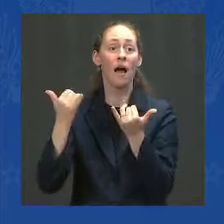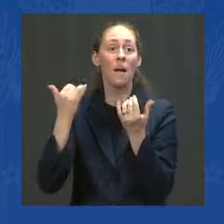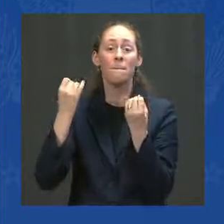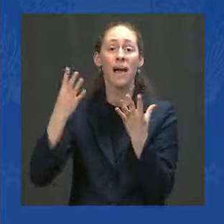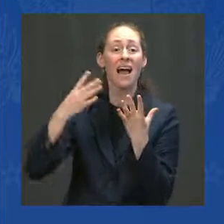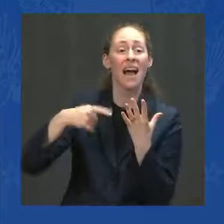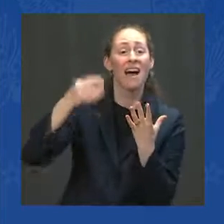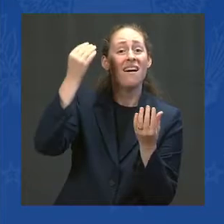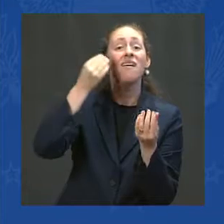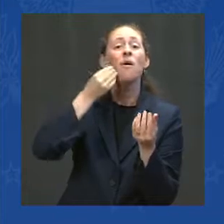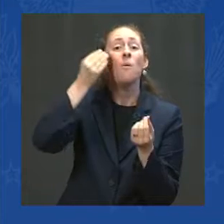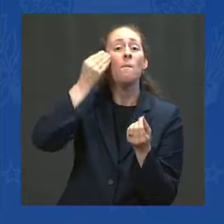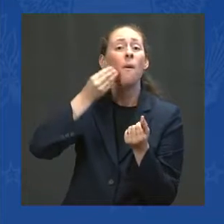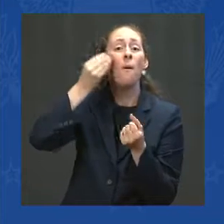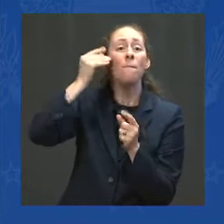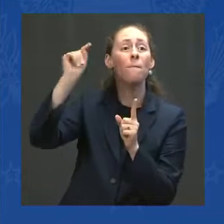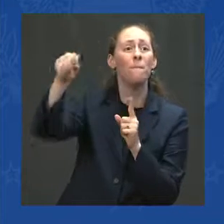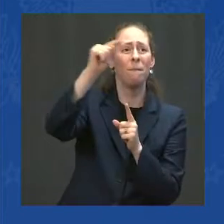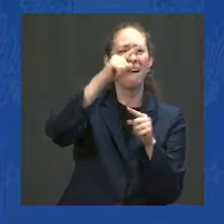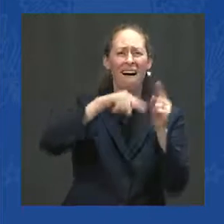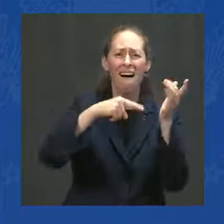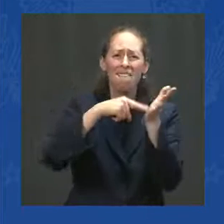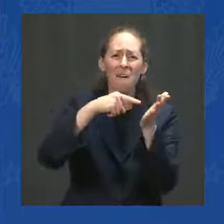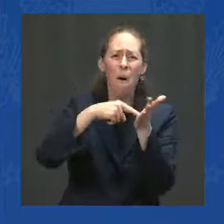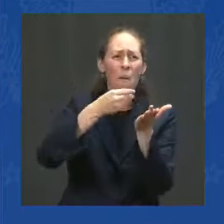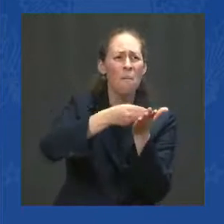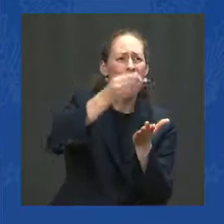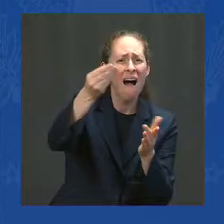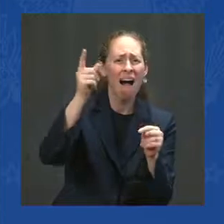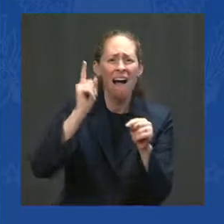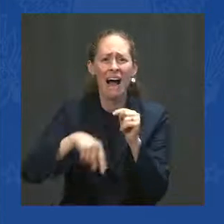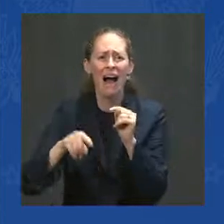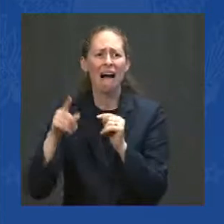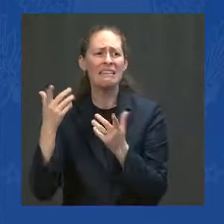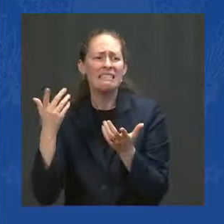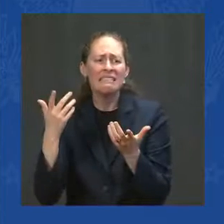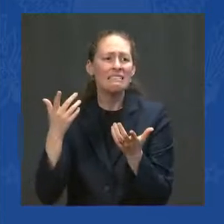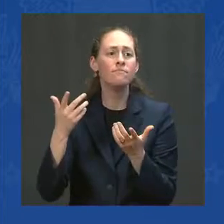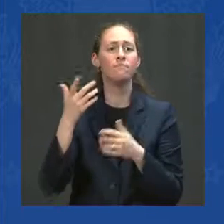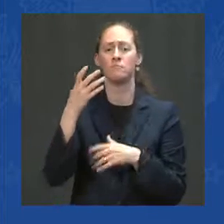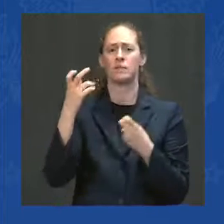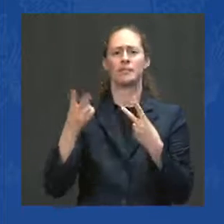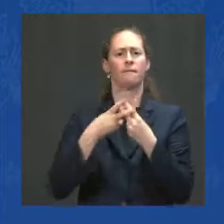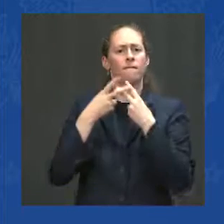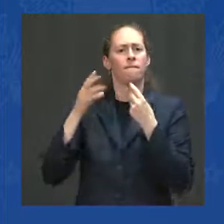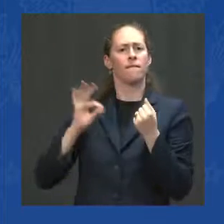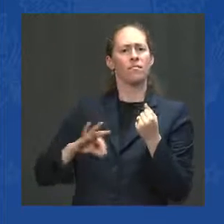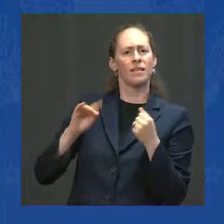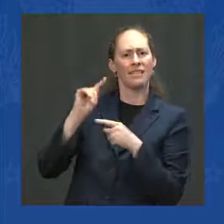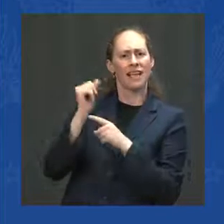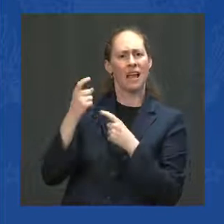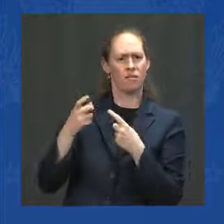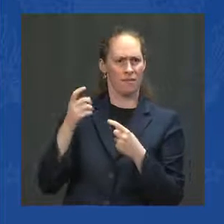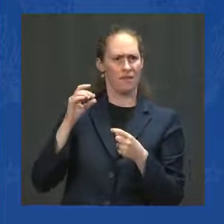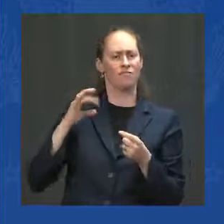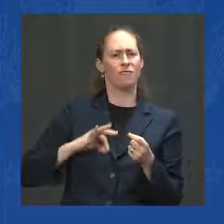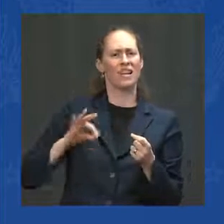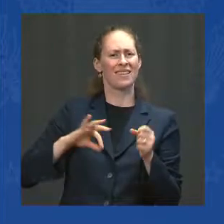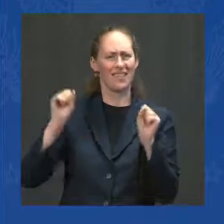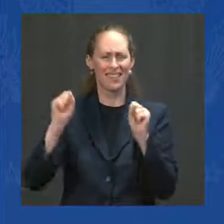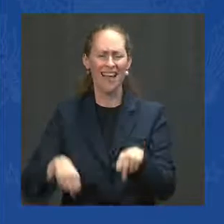clean energy tax cuts, including homeowners to make energy efficient improvements in their